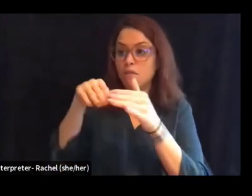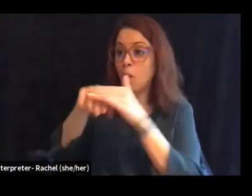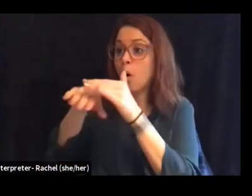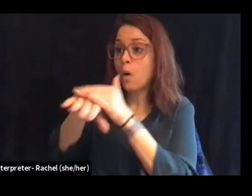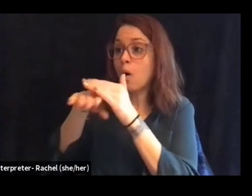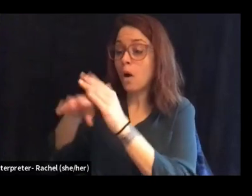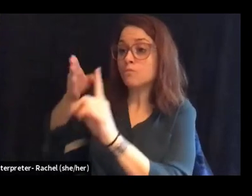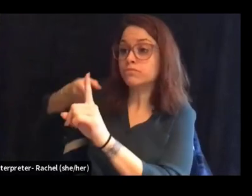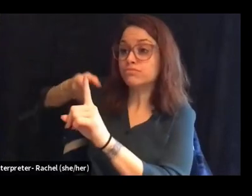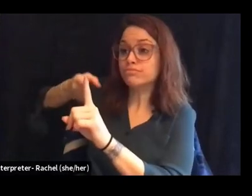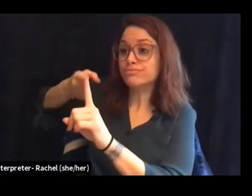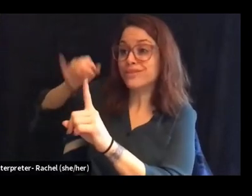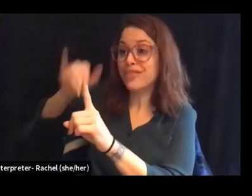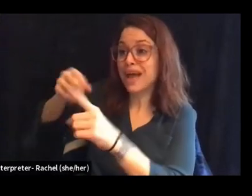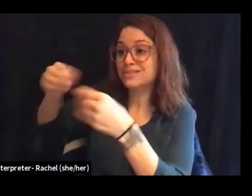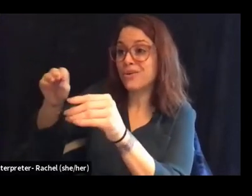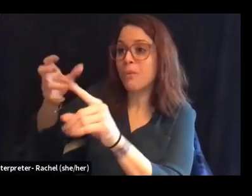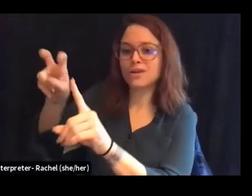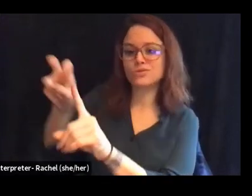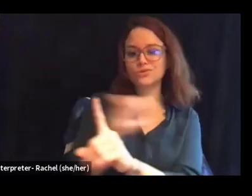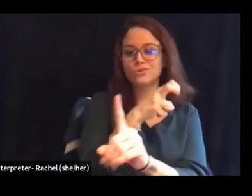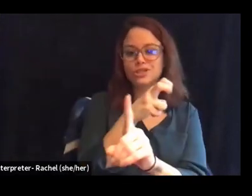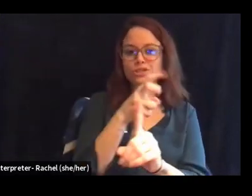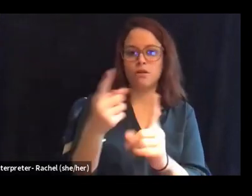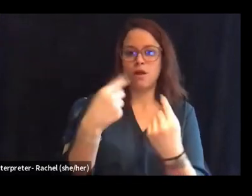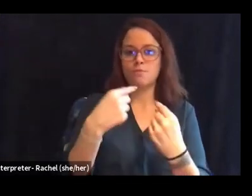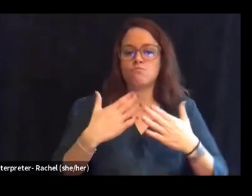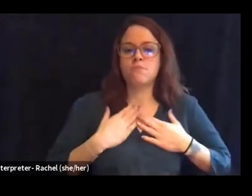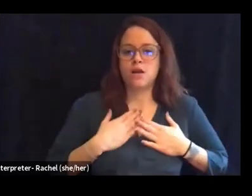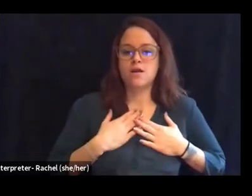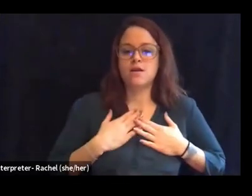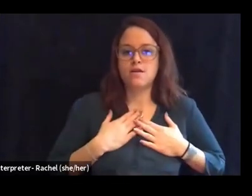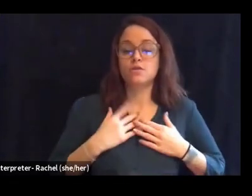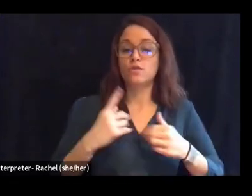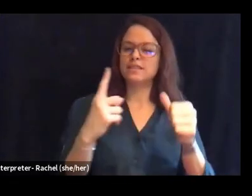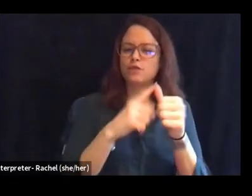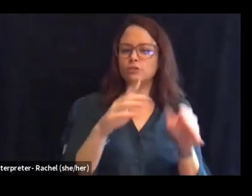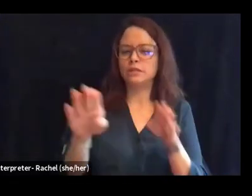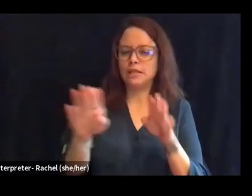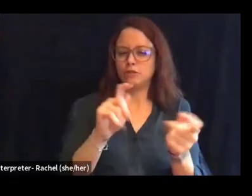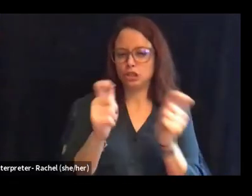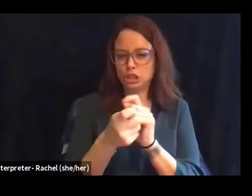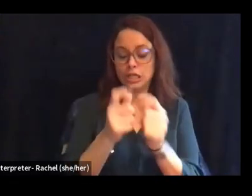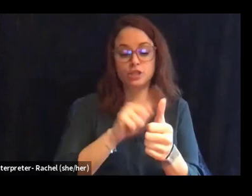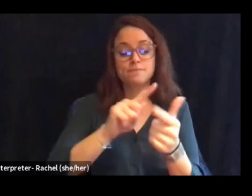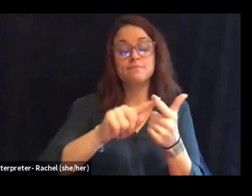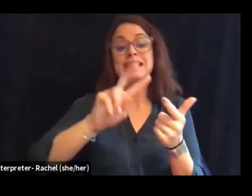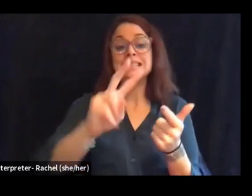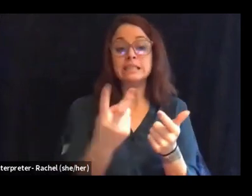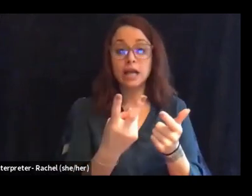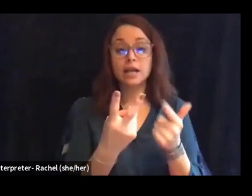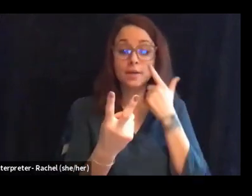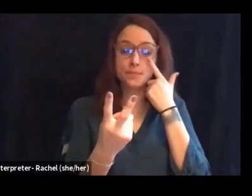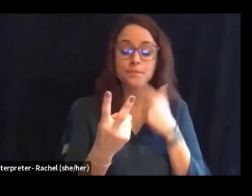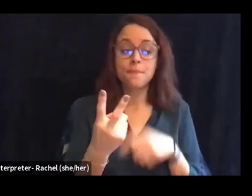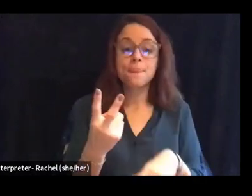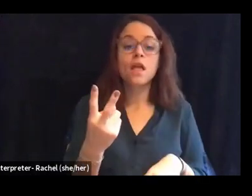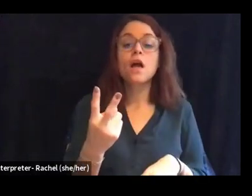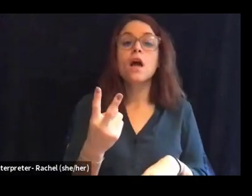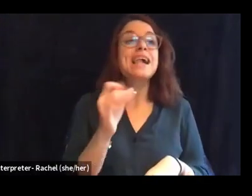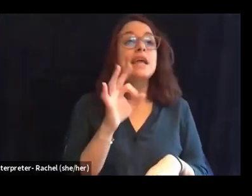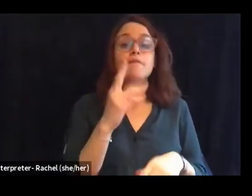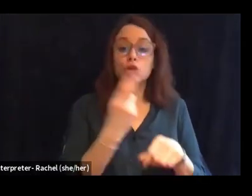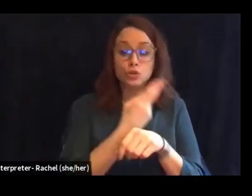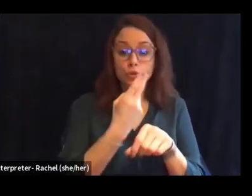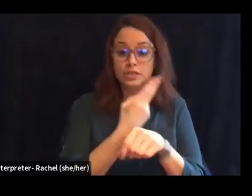Froyo, right? So that's one behavior change. The second is getting them to switch from a substitute product that they're already